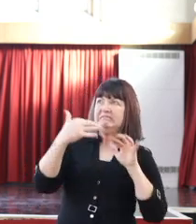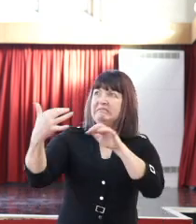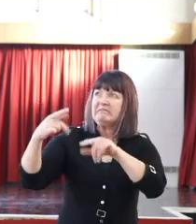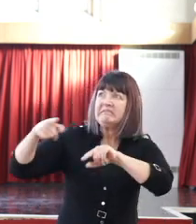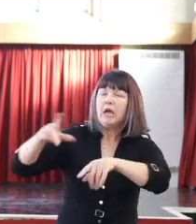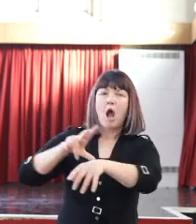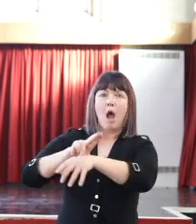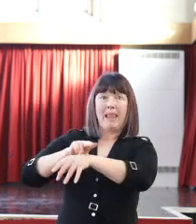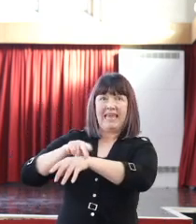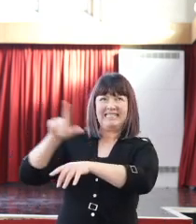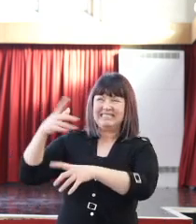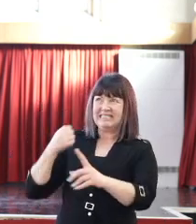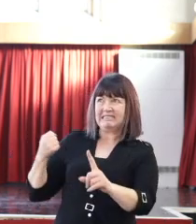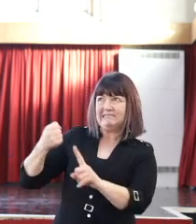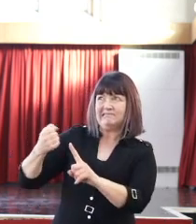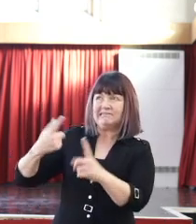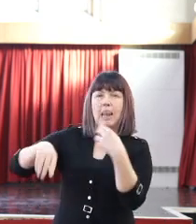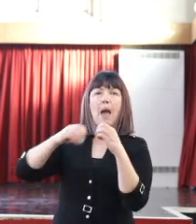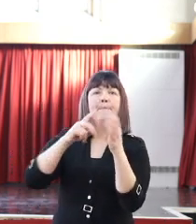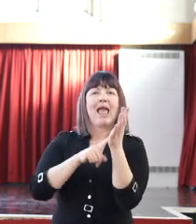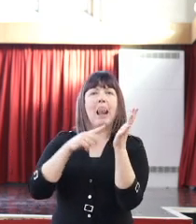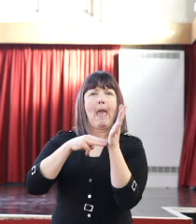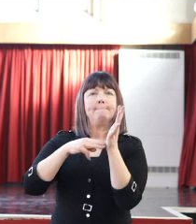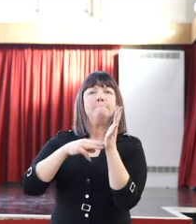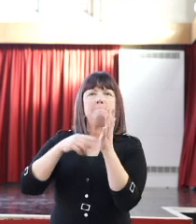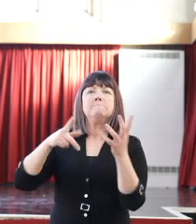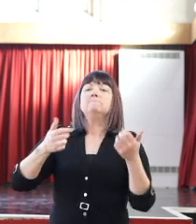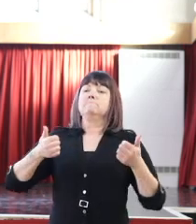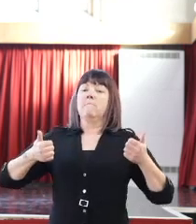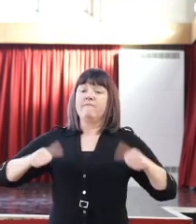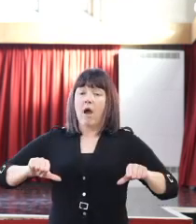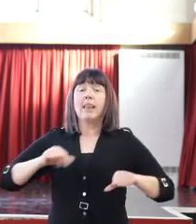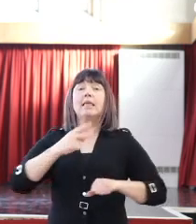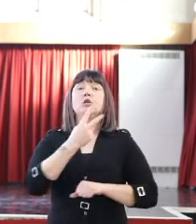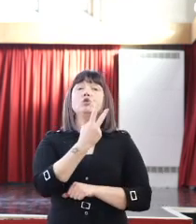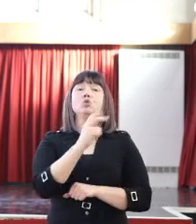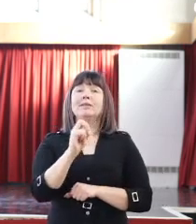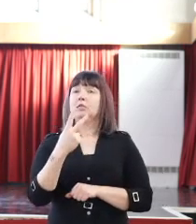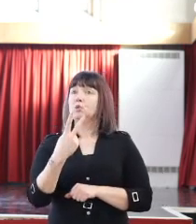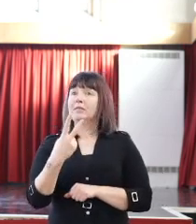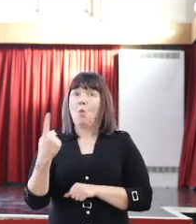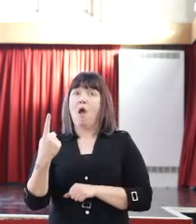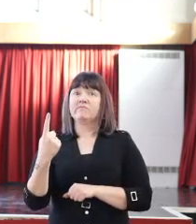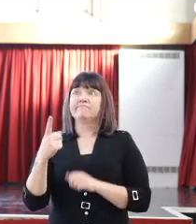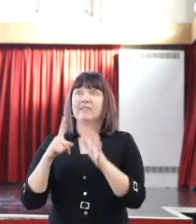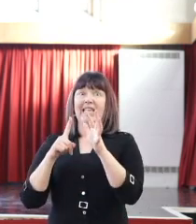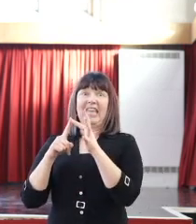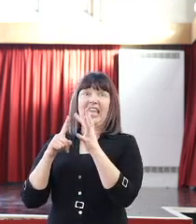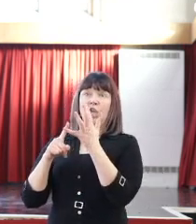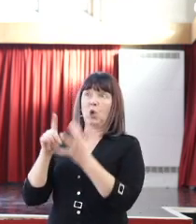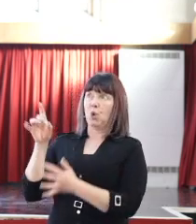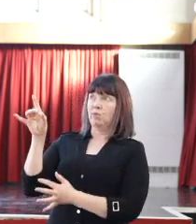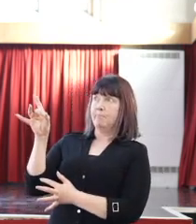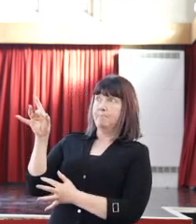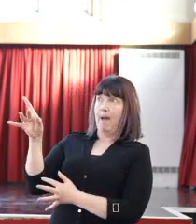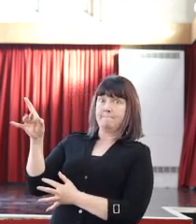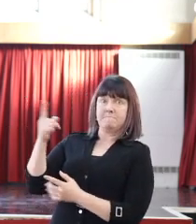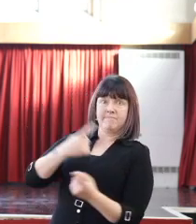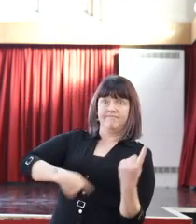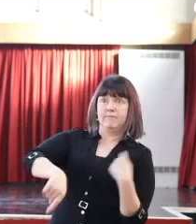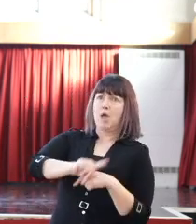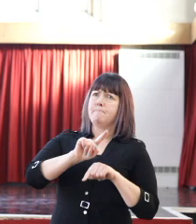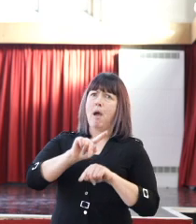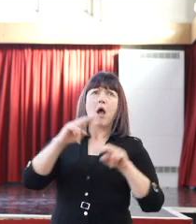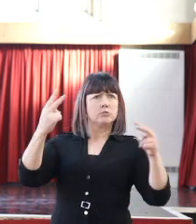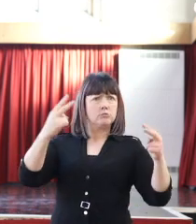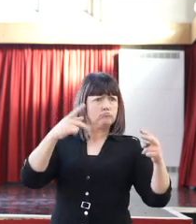in the US. And finally, in 2021, Britain left the European Union, but people from all over the world still call Norfolk